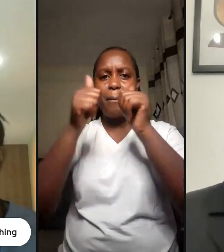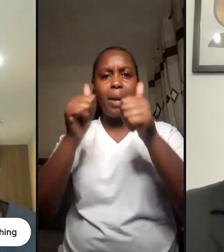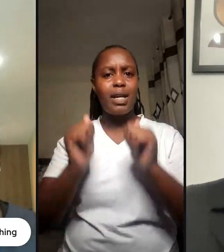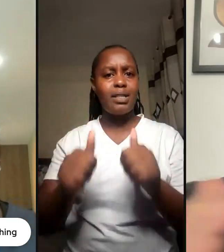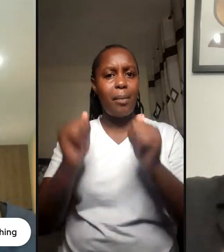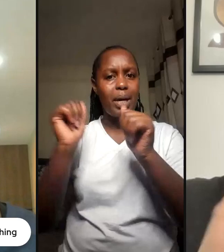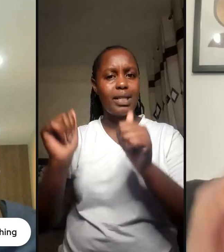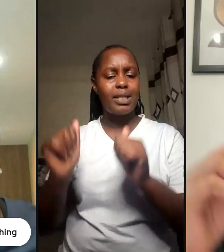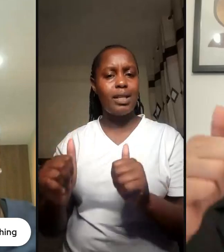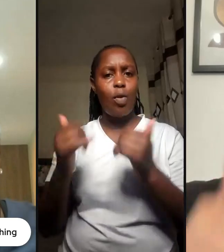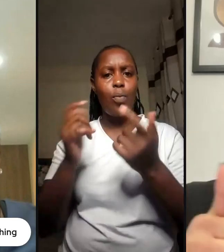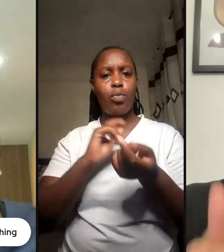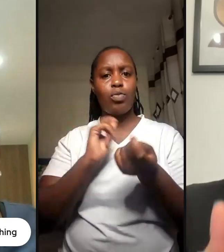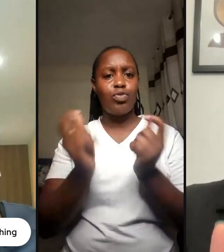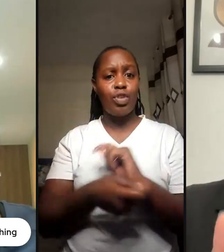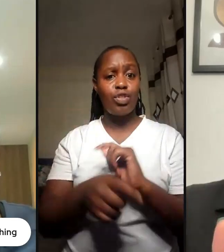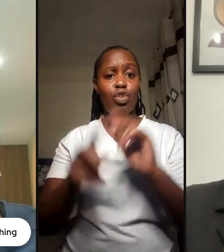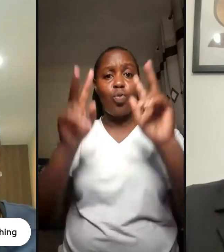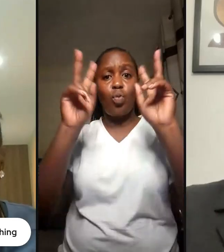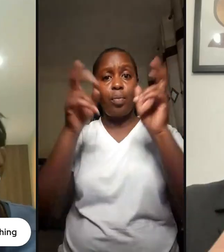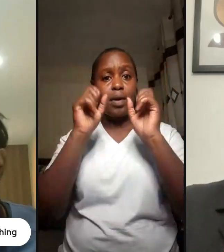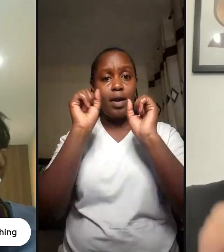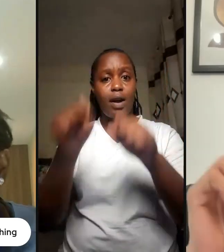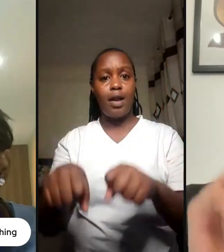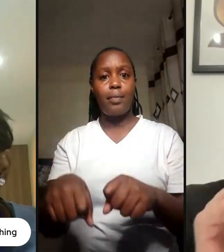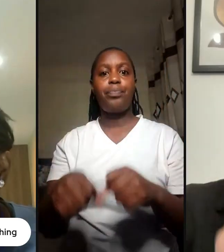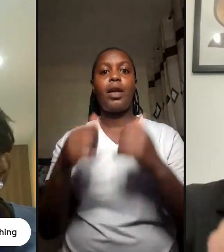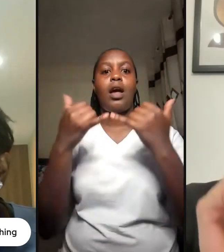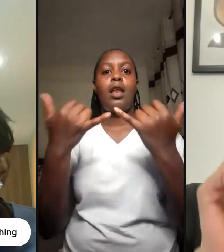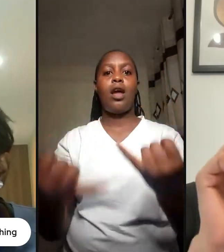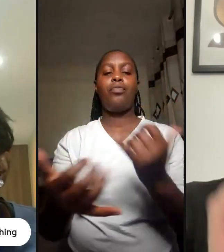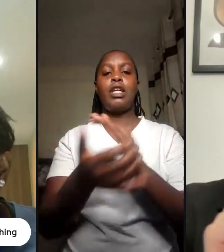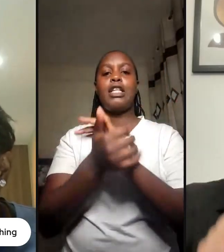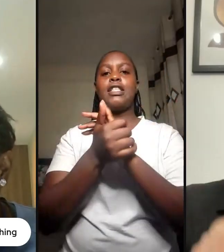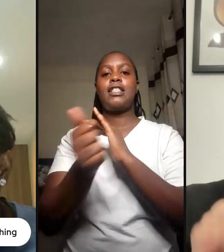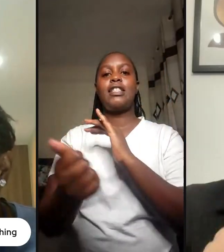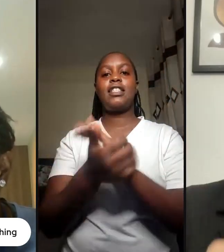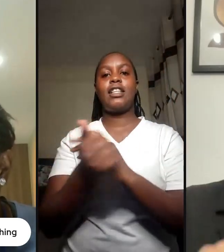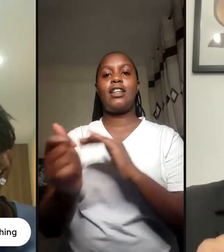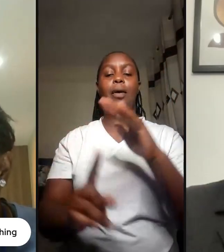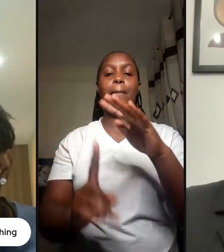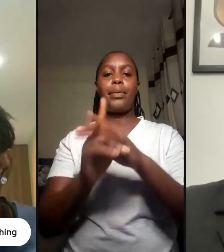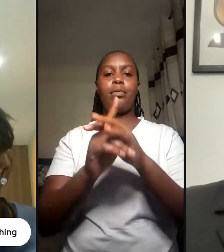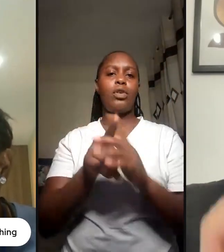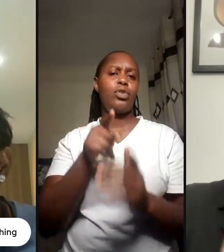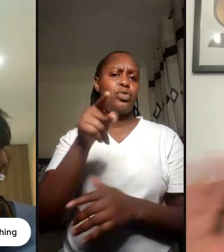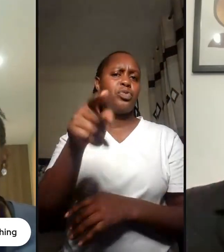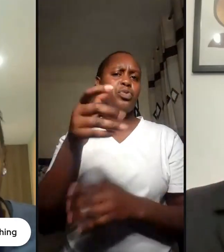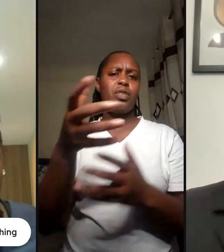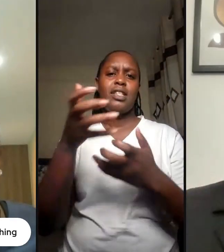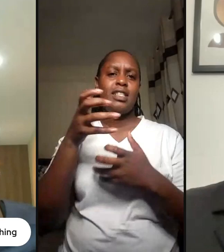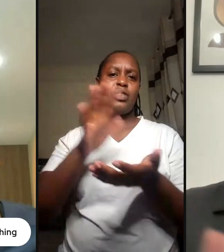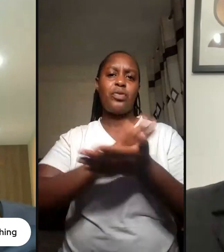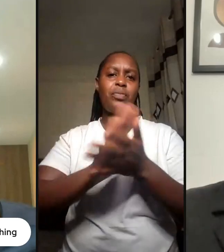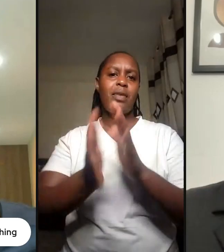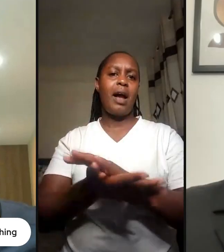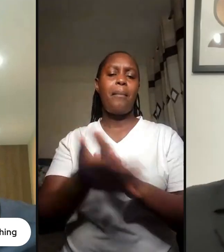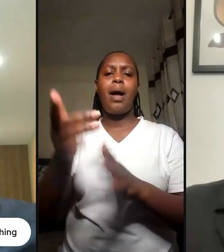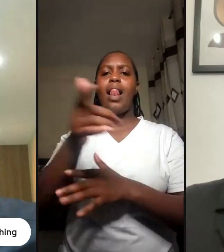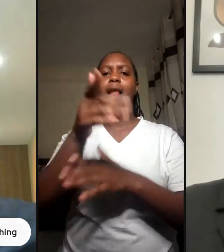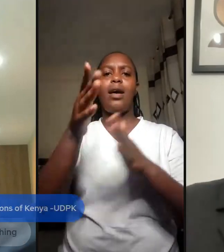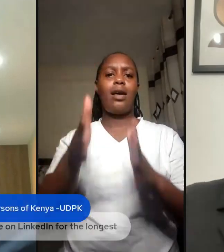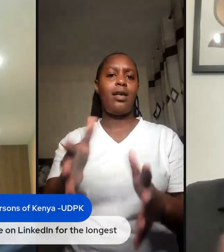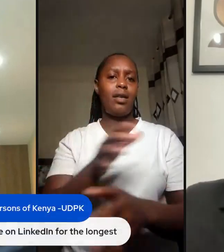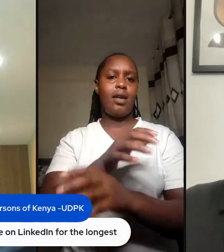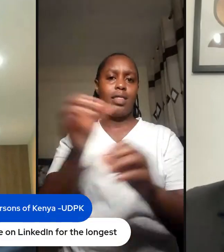topic? Now, this is where your media skill comes in. You don't have to be a journalist for you to know this. You're using the media. Everyone right